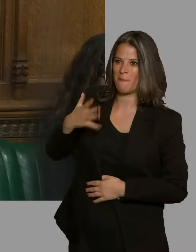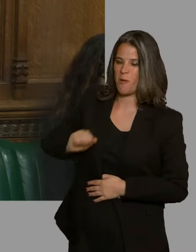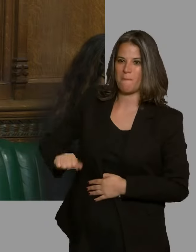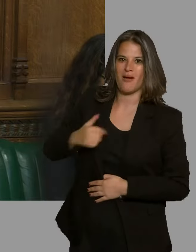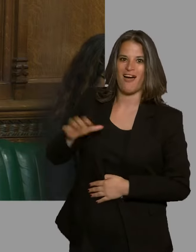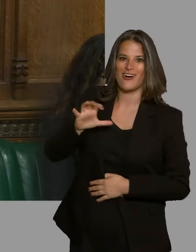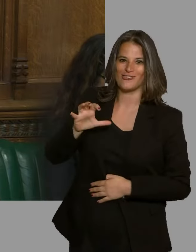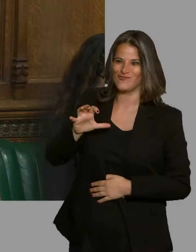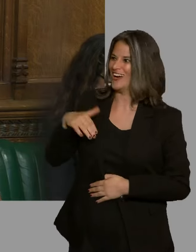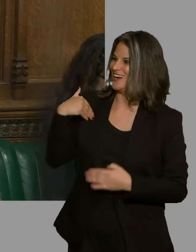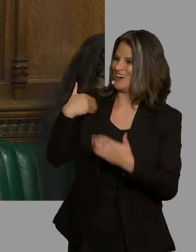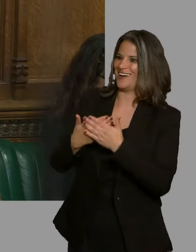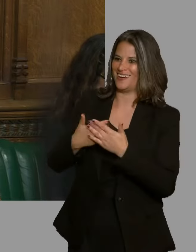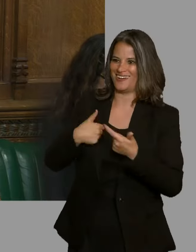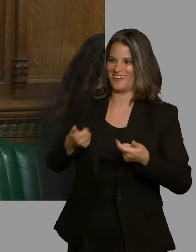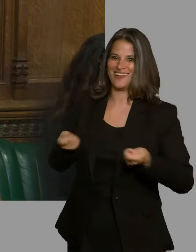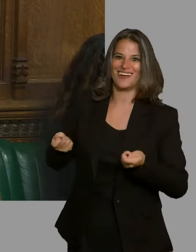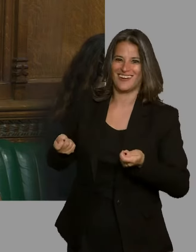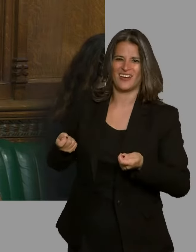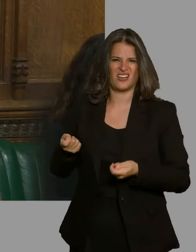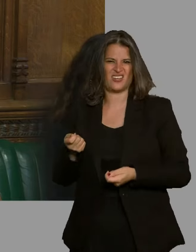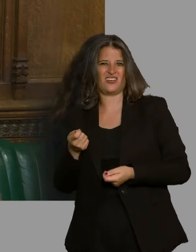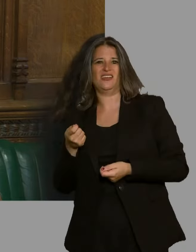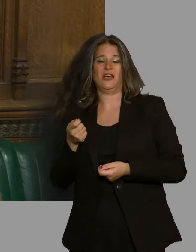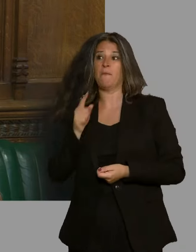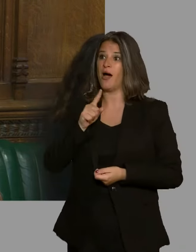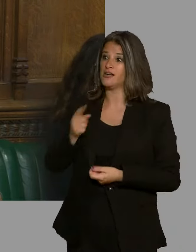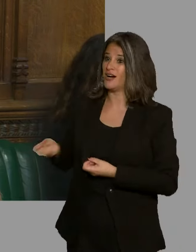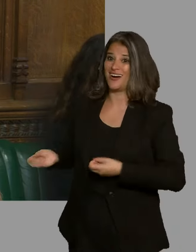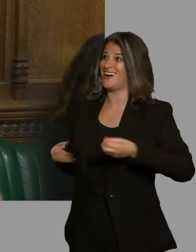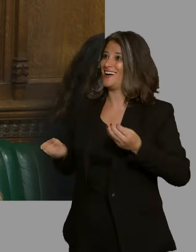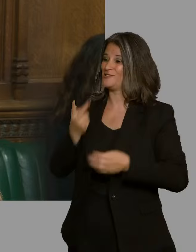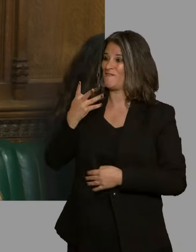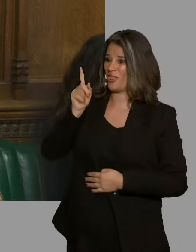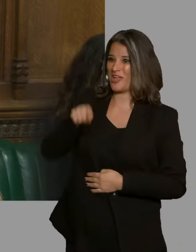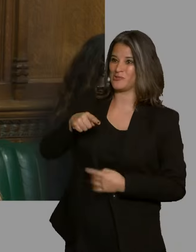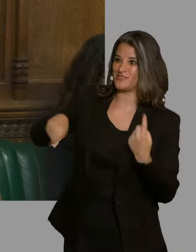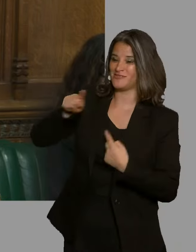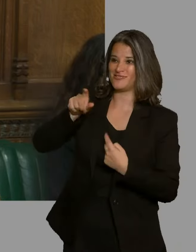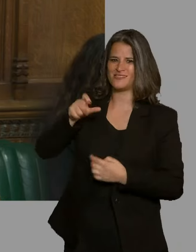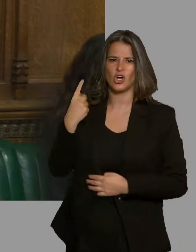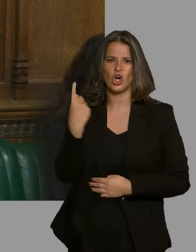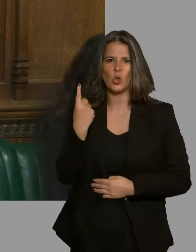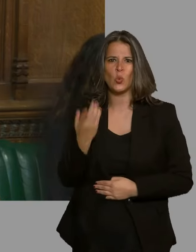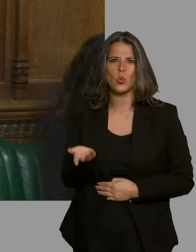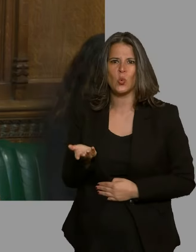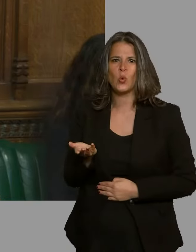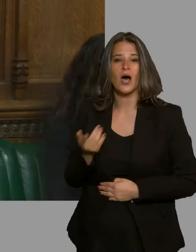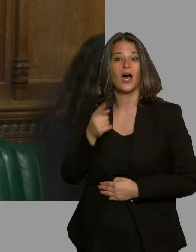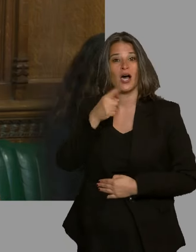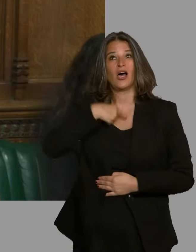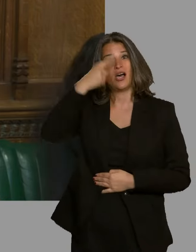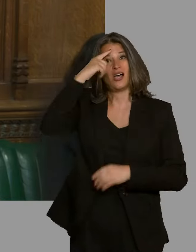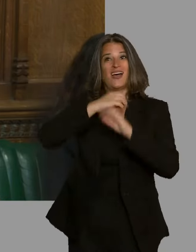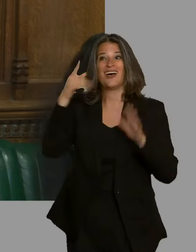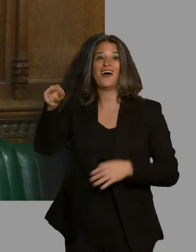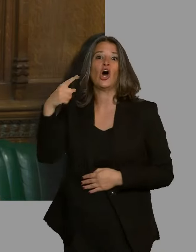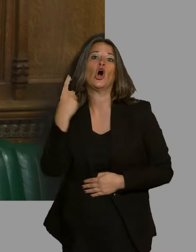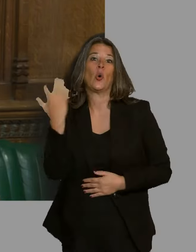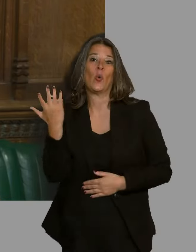Speaker, to be proved wrong if you can answer one simple question. How many of these people that he's deported are